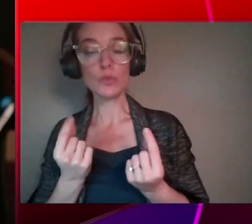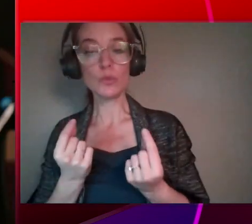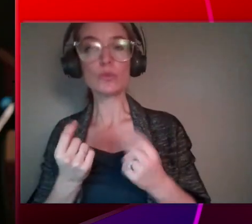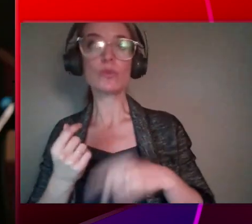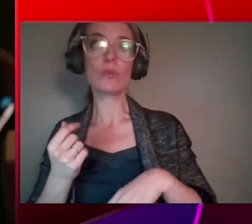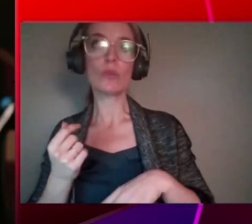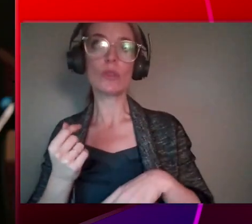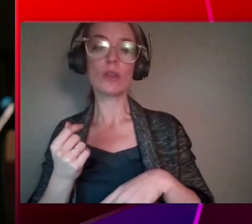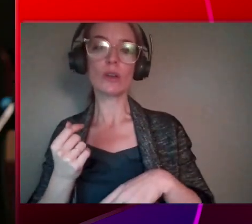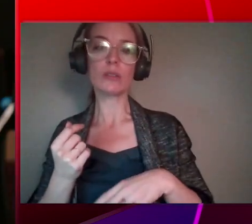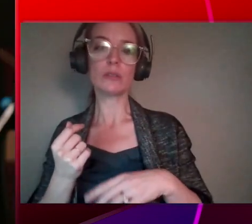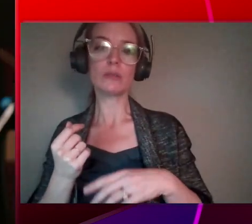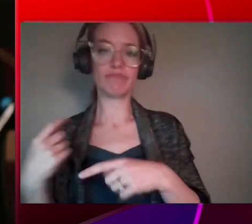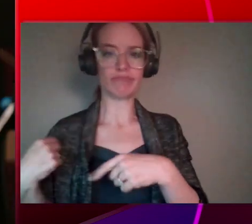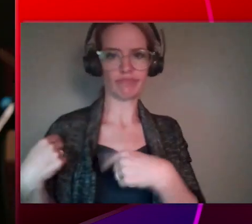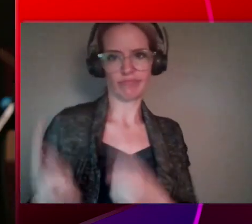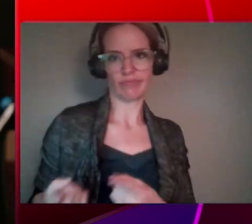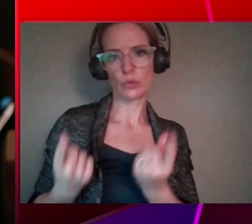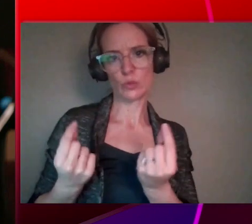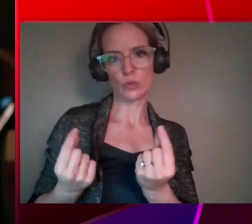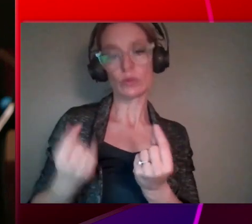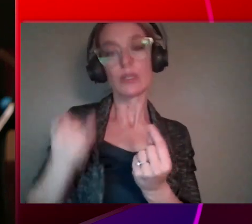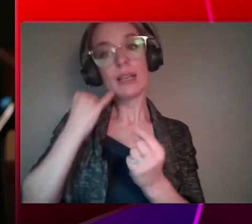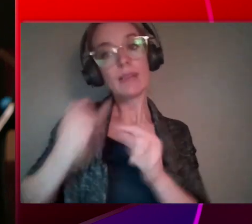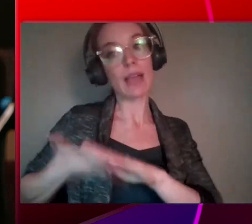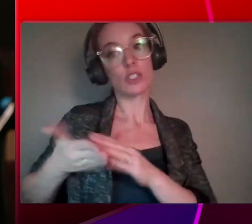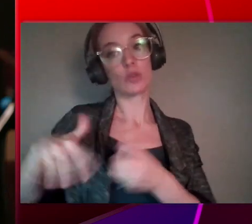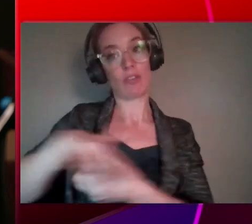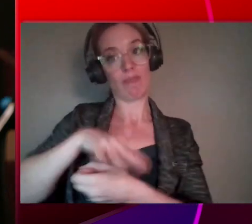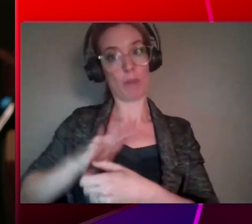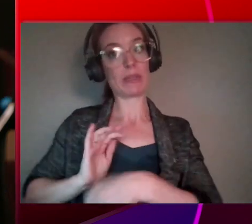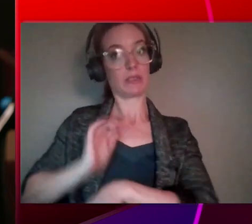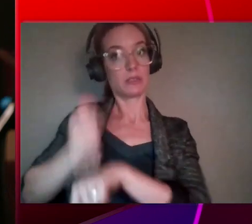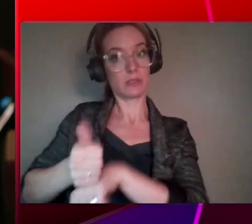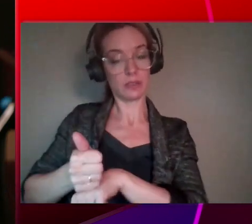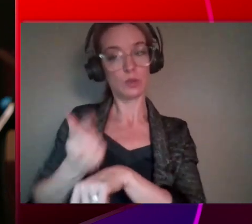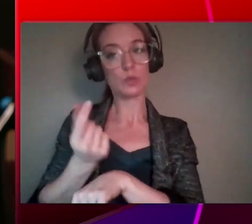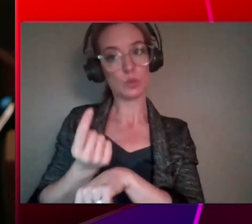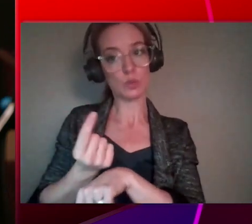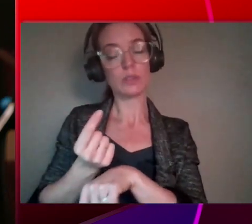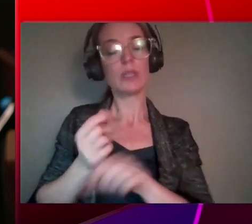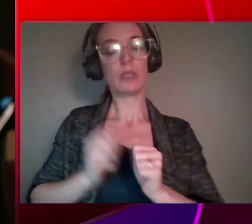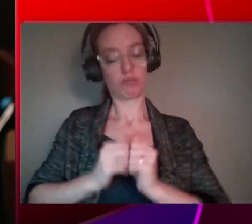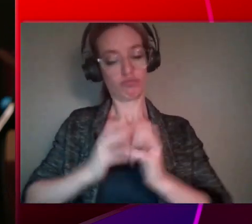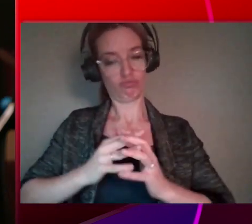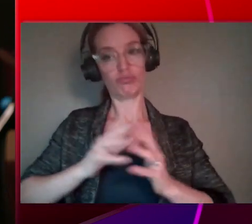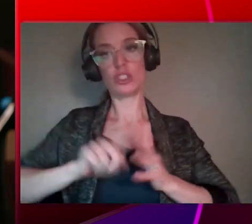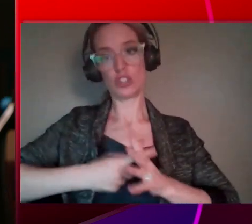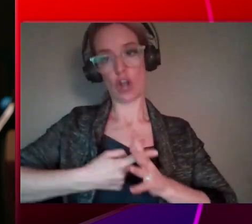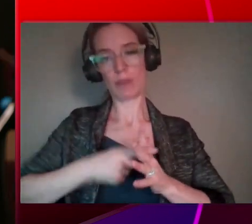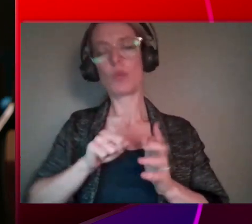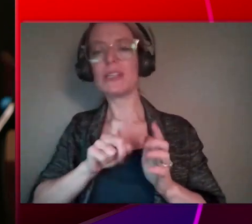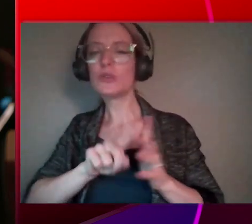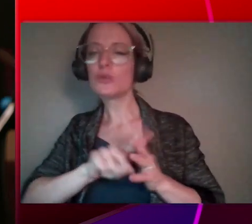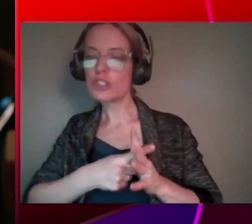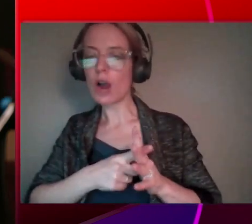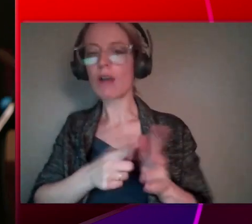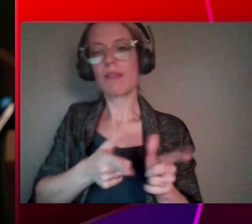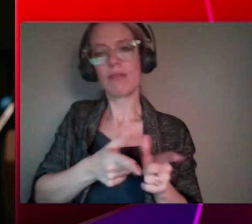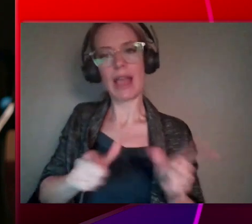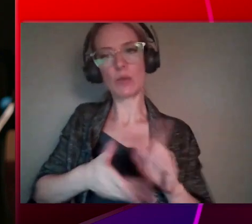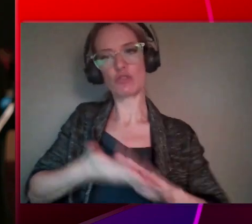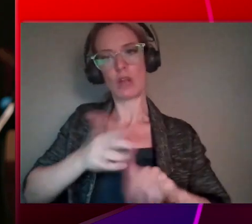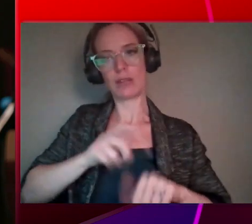traditionally, when an execution environment is created, it starts up, and we have to start the language runtime. We have to